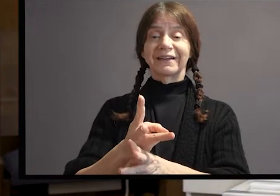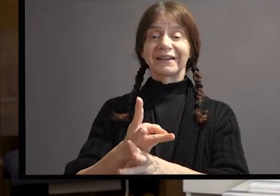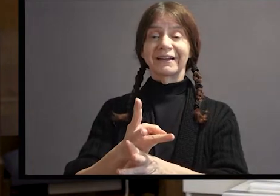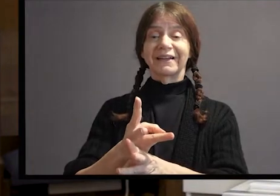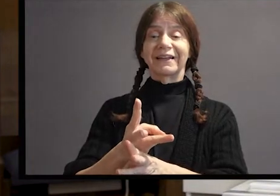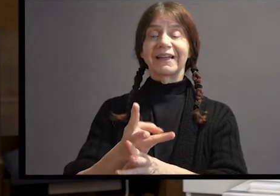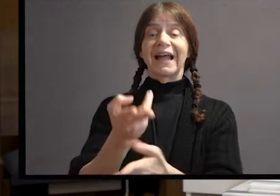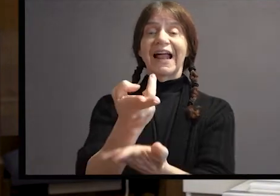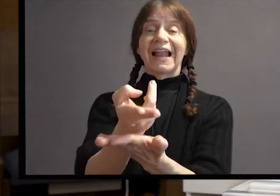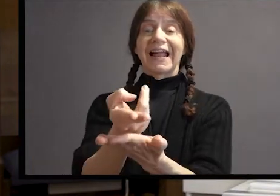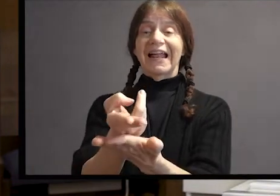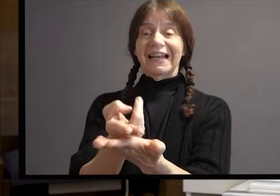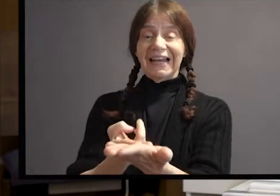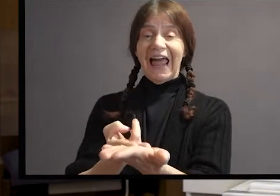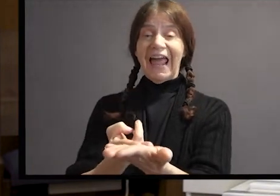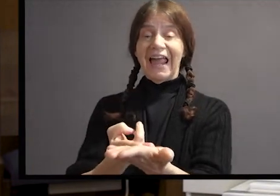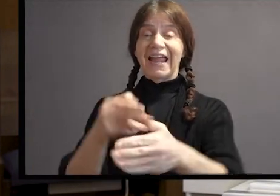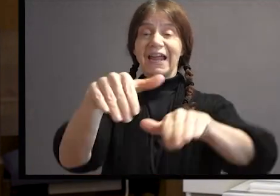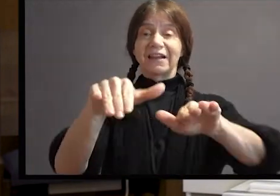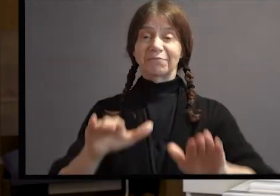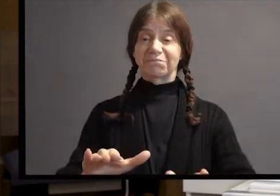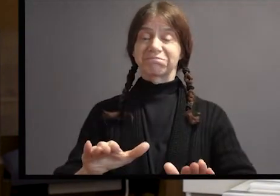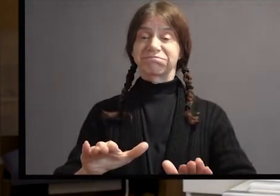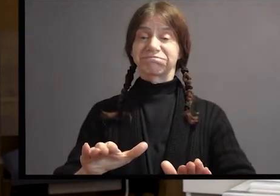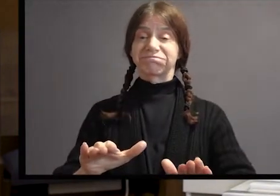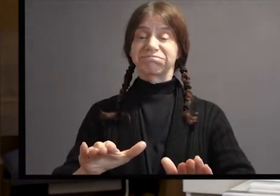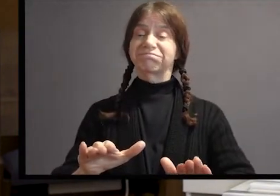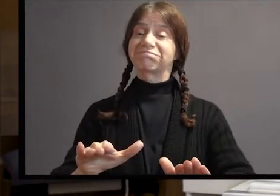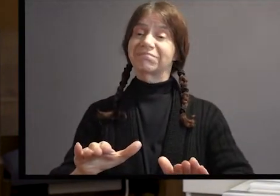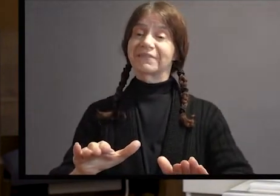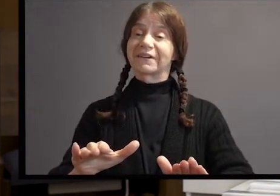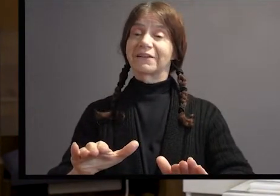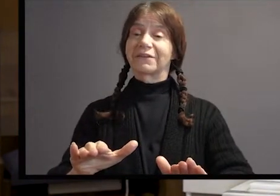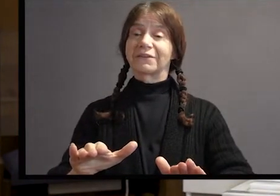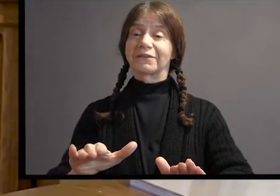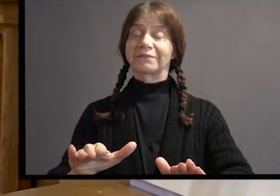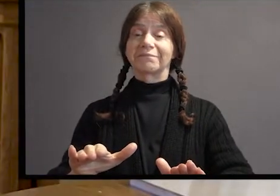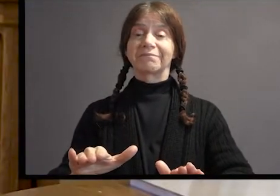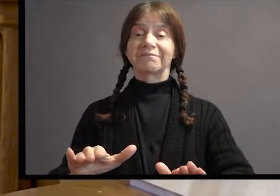tomb of lifeless corpse.